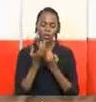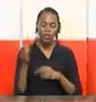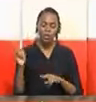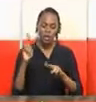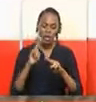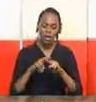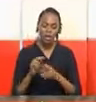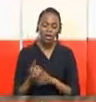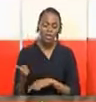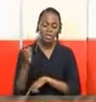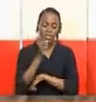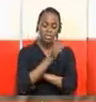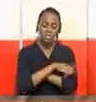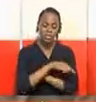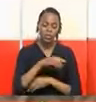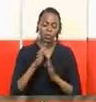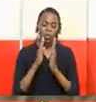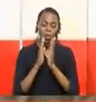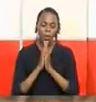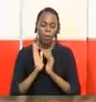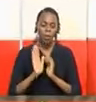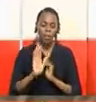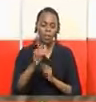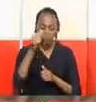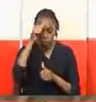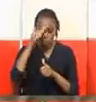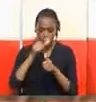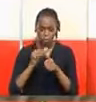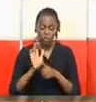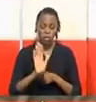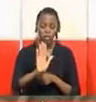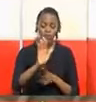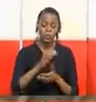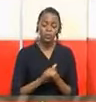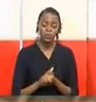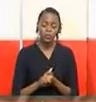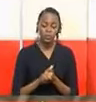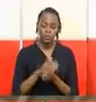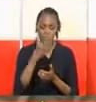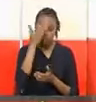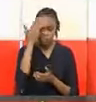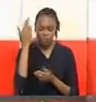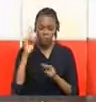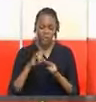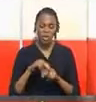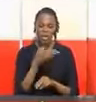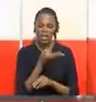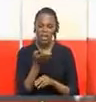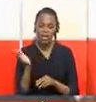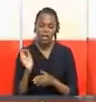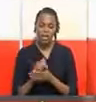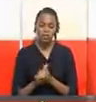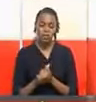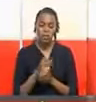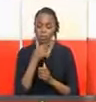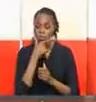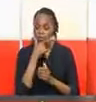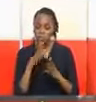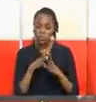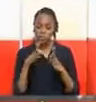dedicated day to pray for them and remember them. I'm not sure about everyone here, but I think that's pretty amazing.